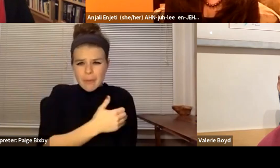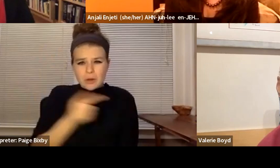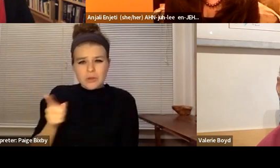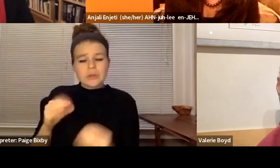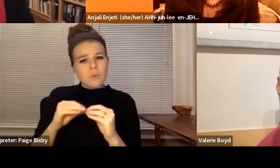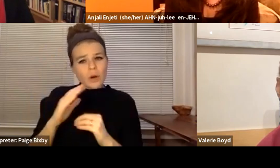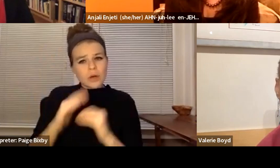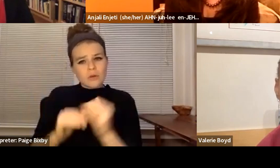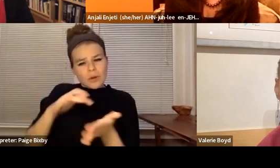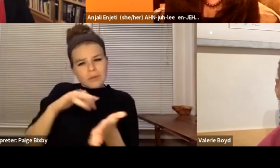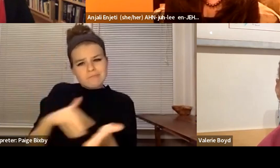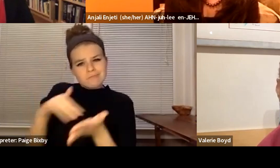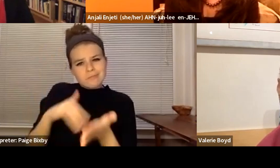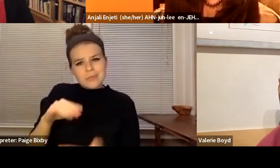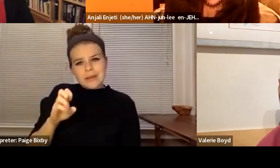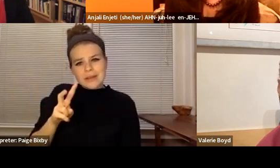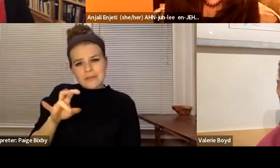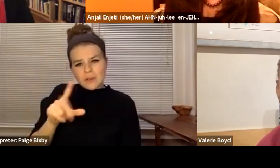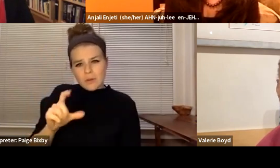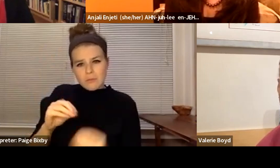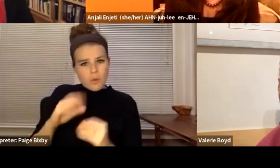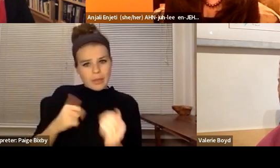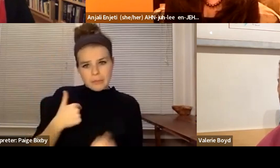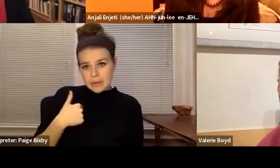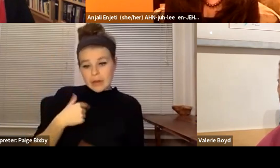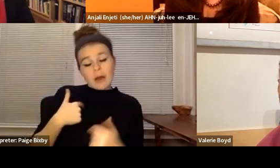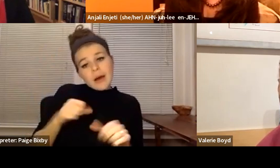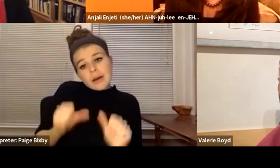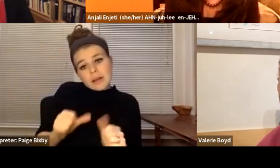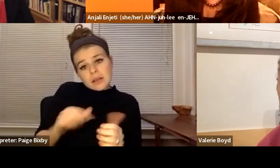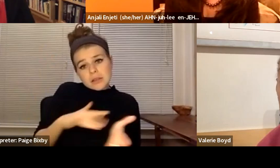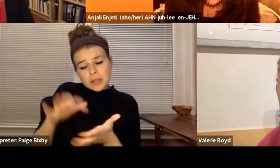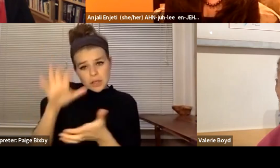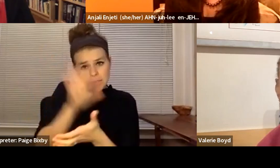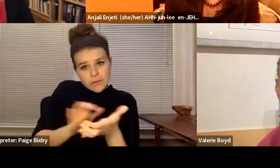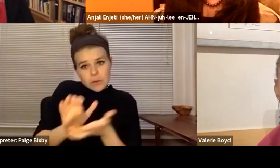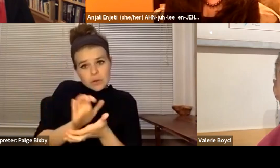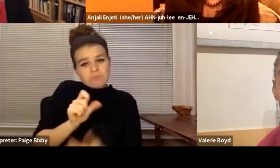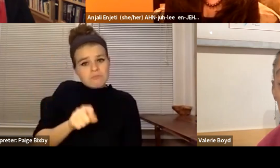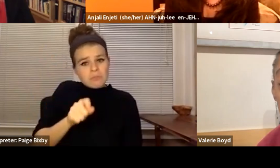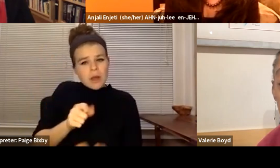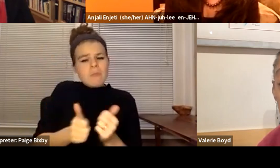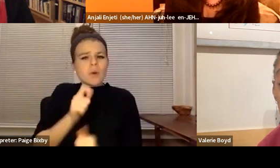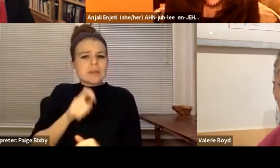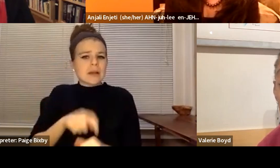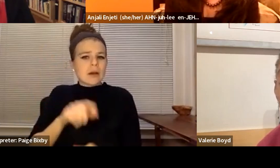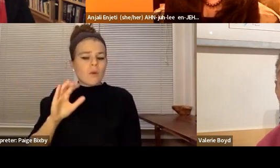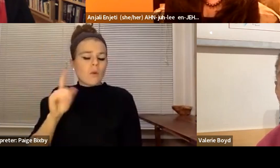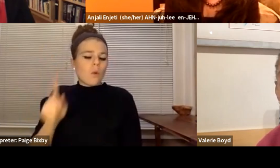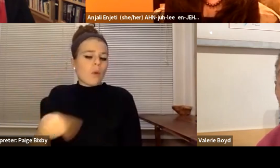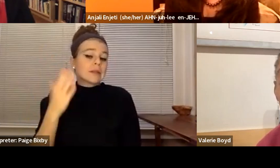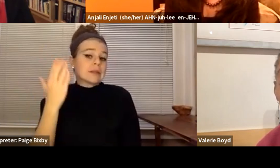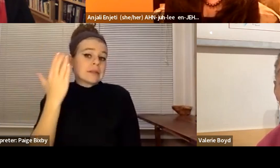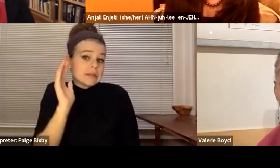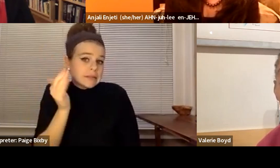studying evil than I. I can study confusion, which most times only looks like evil.